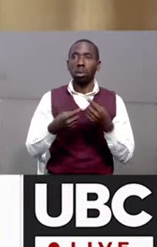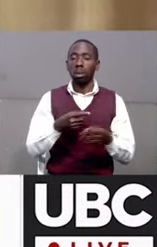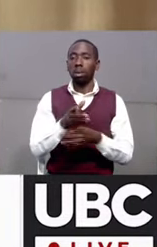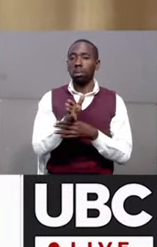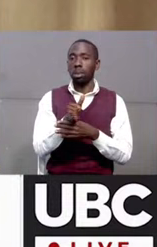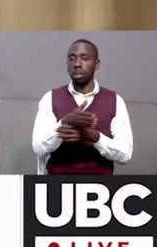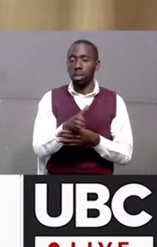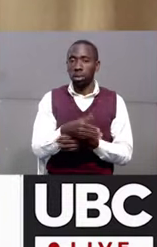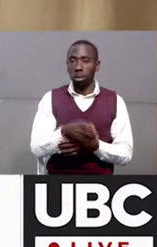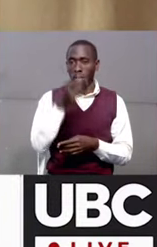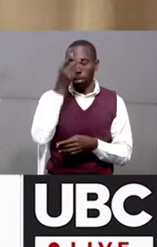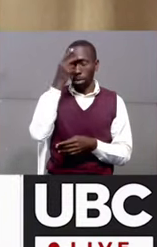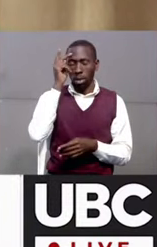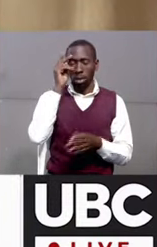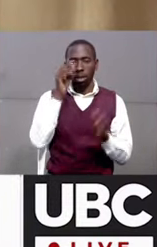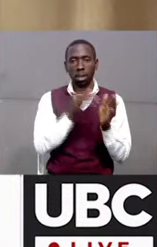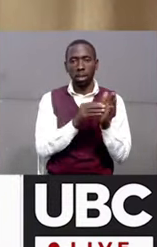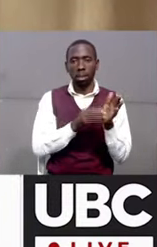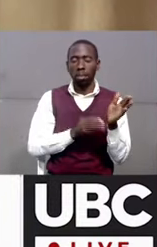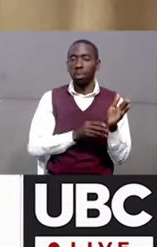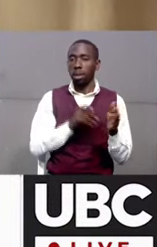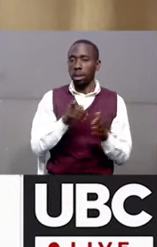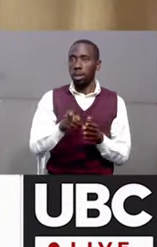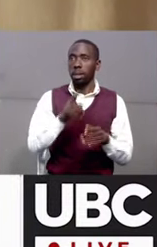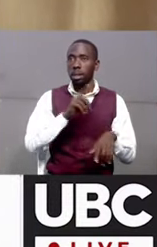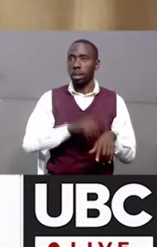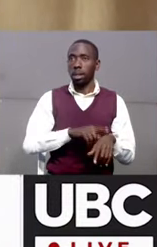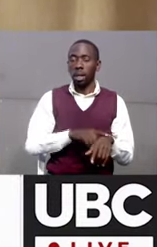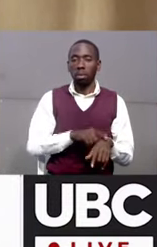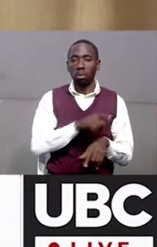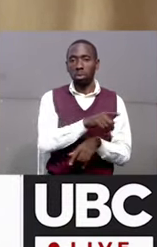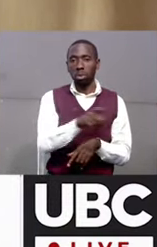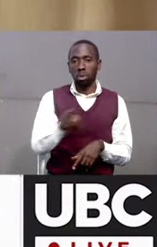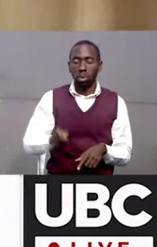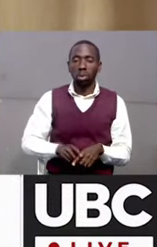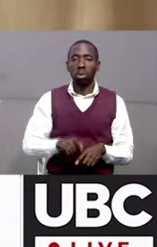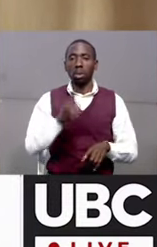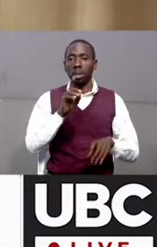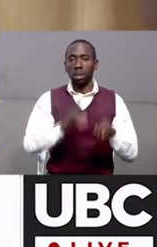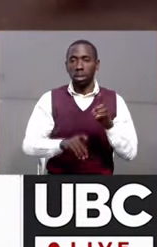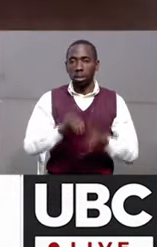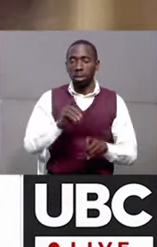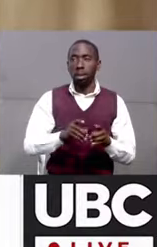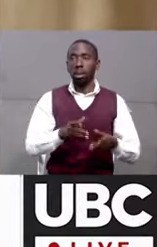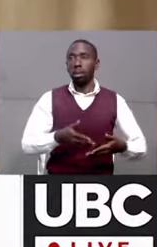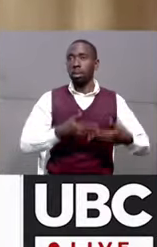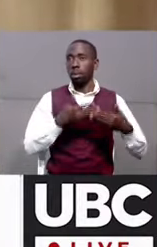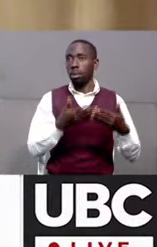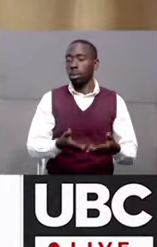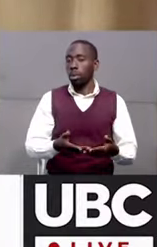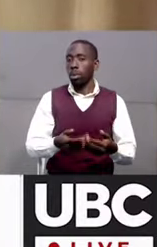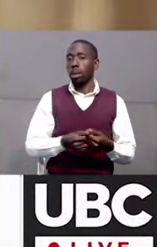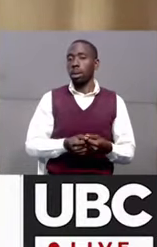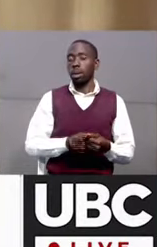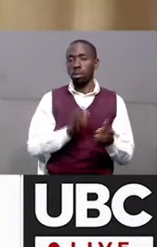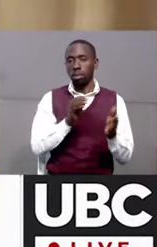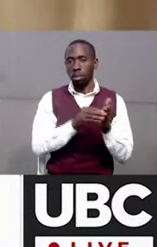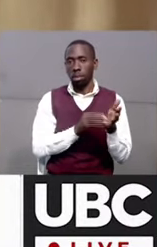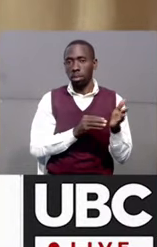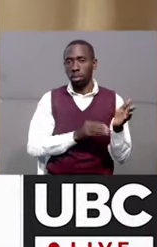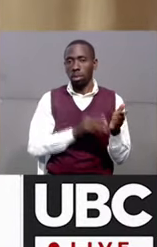policy statements. And this is the time for you to deliberate and include on those policy